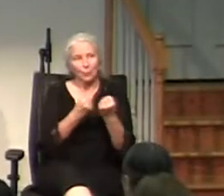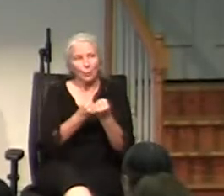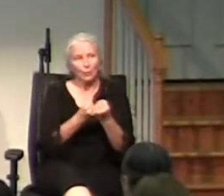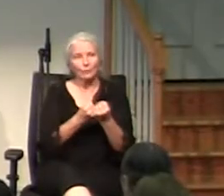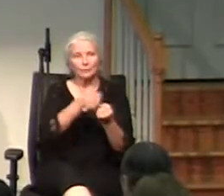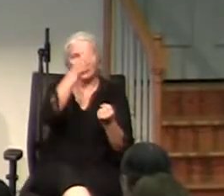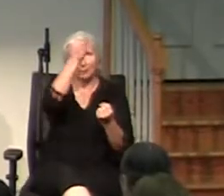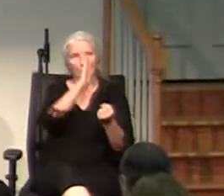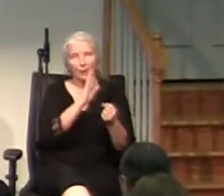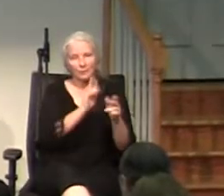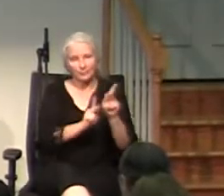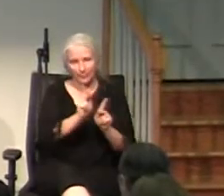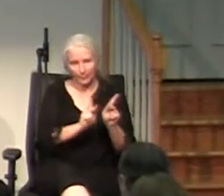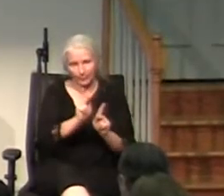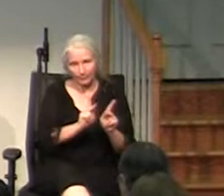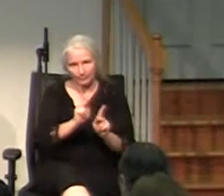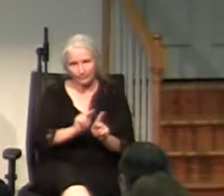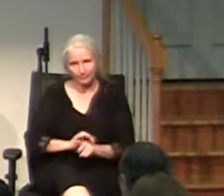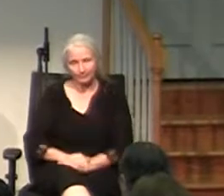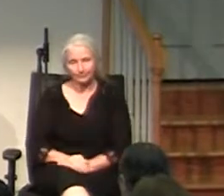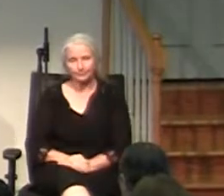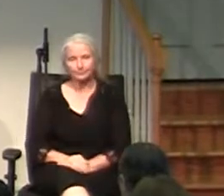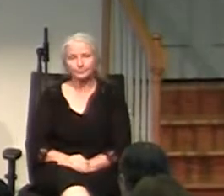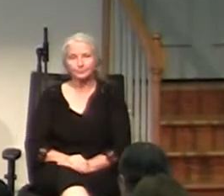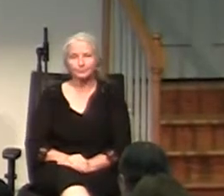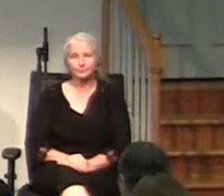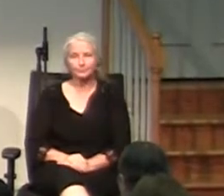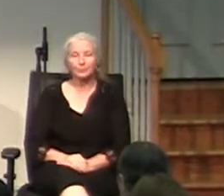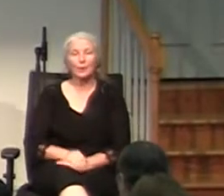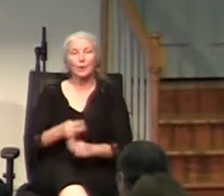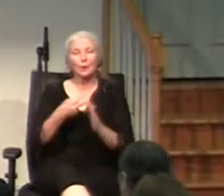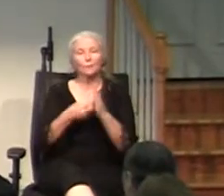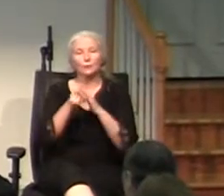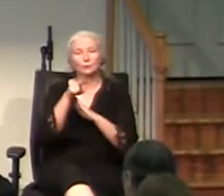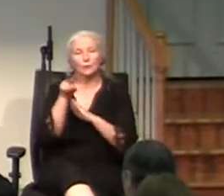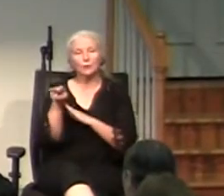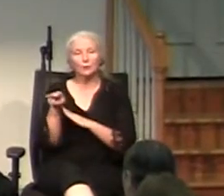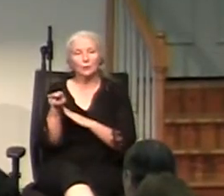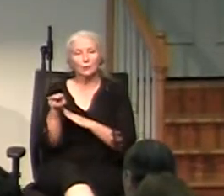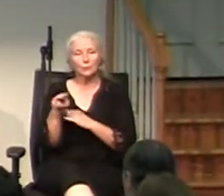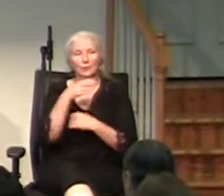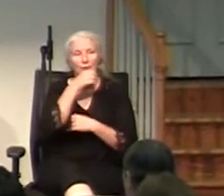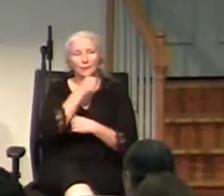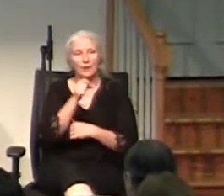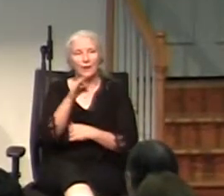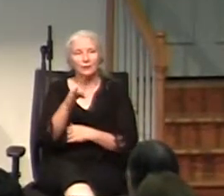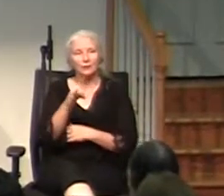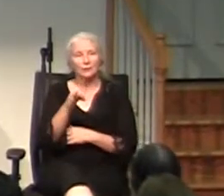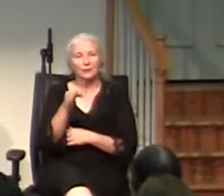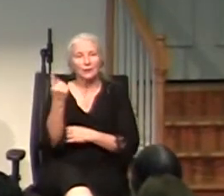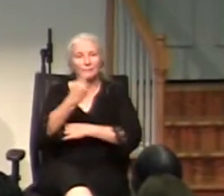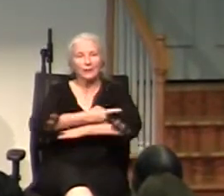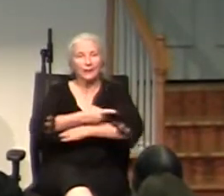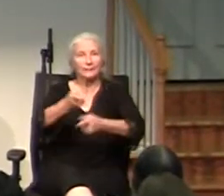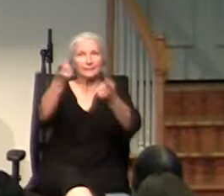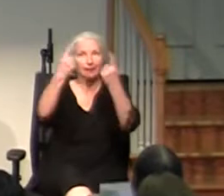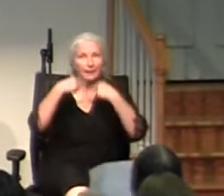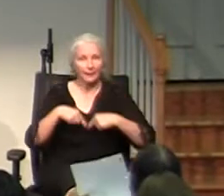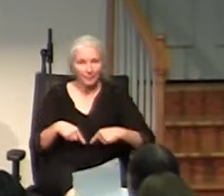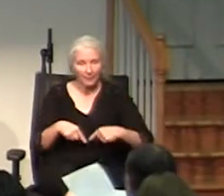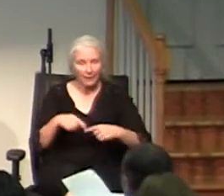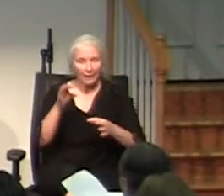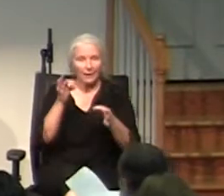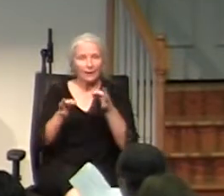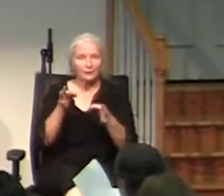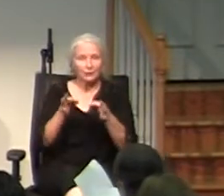times this is brought out in Scripture, or in this passage. Verse 22, the Ancient of Days came, and judgment was made in favor of the